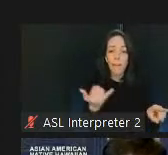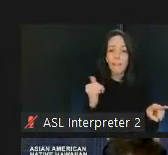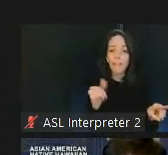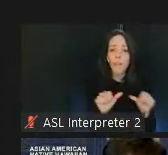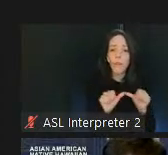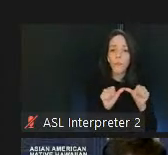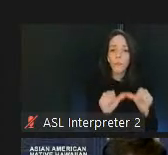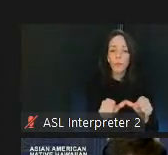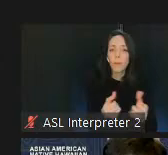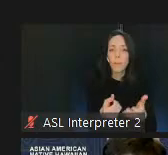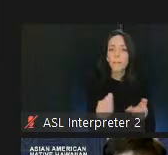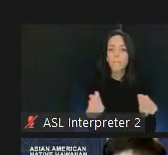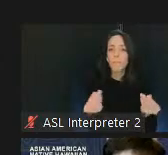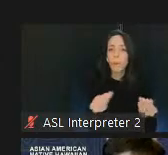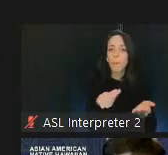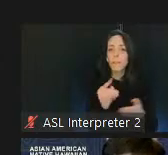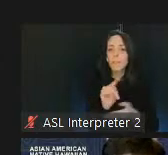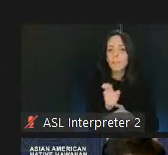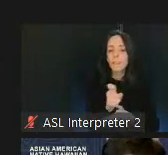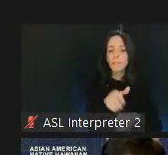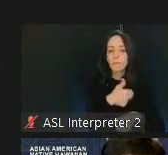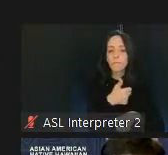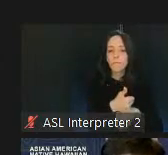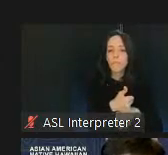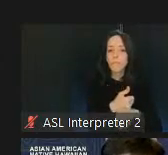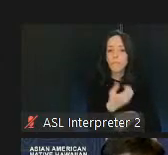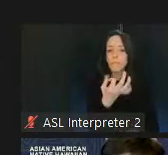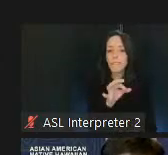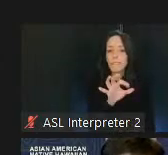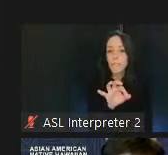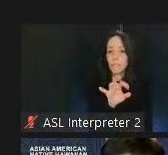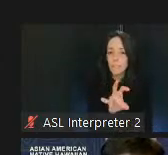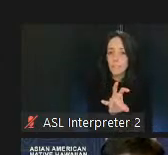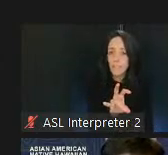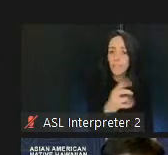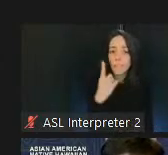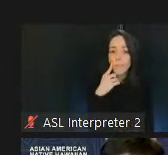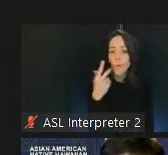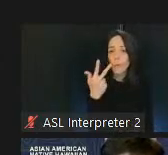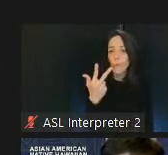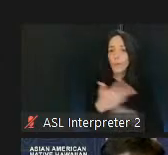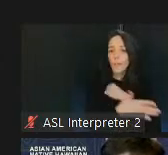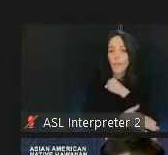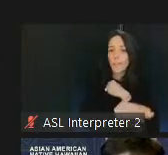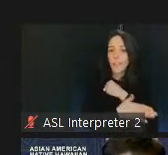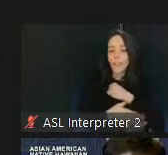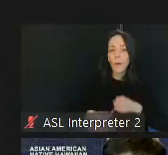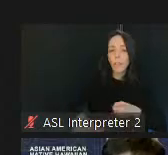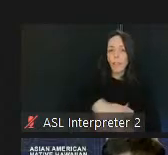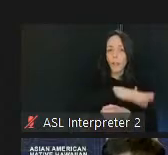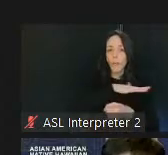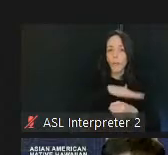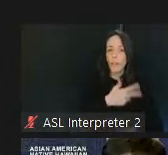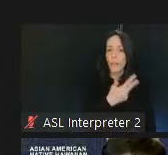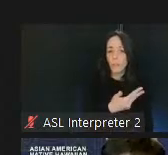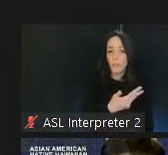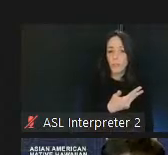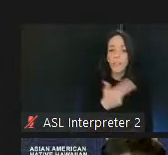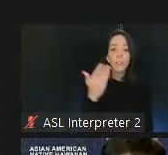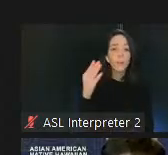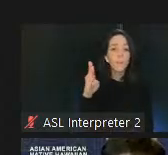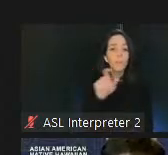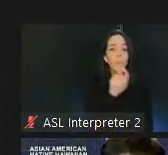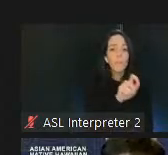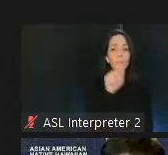tax rates established in 1997 for our 3-county region. The blue dots show